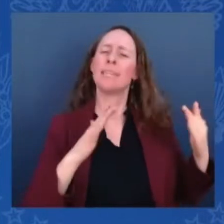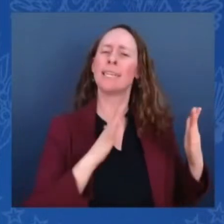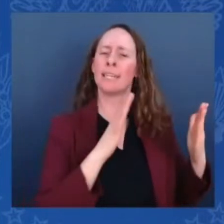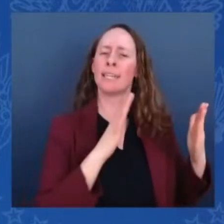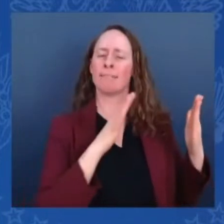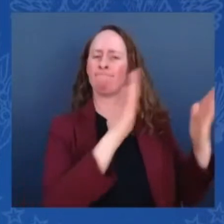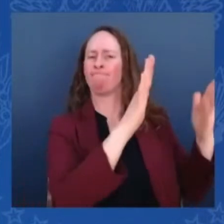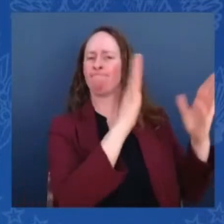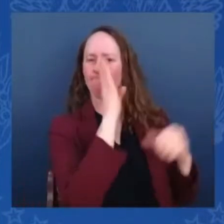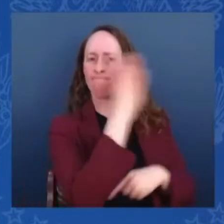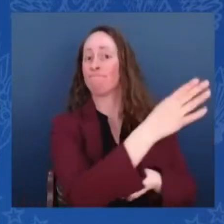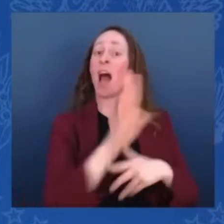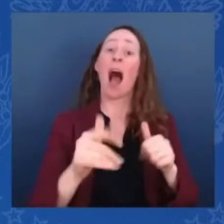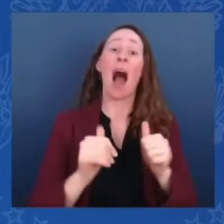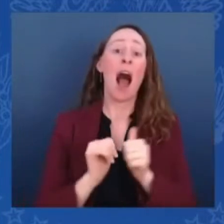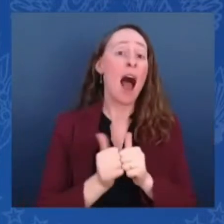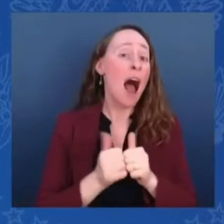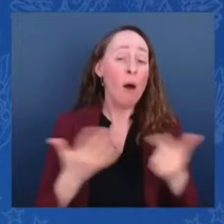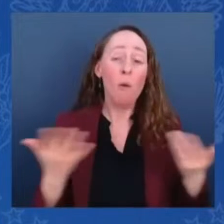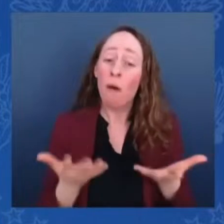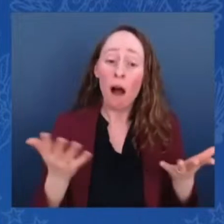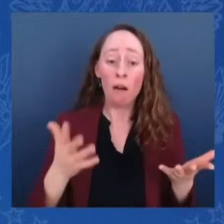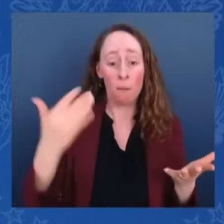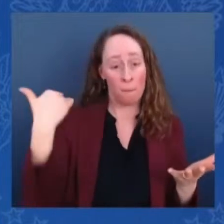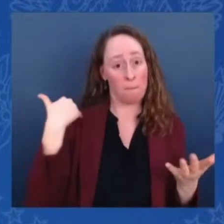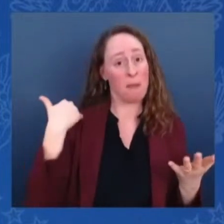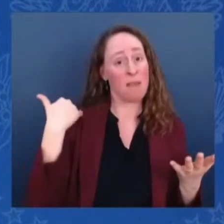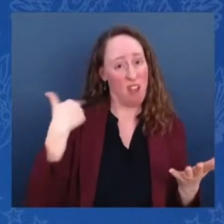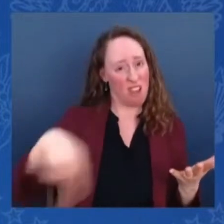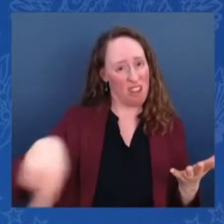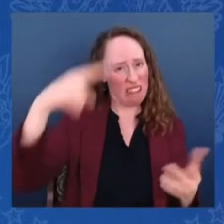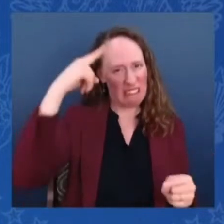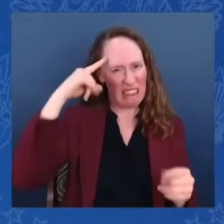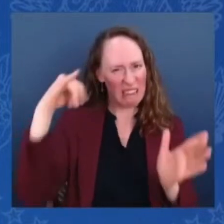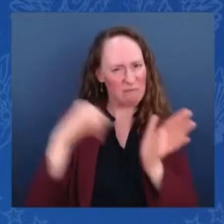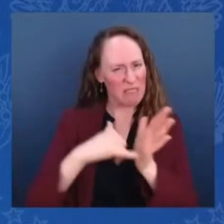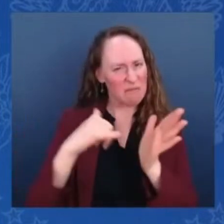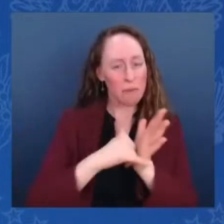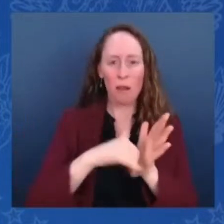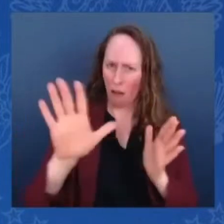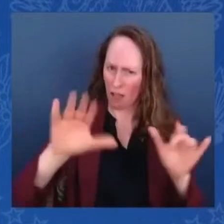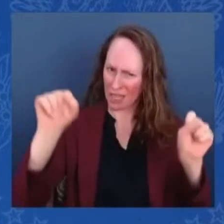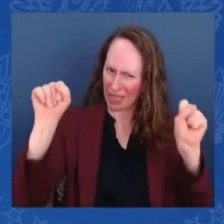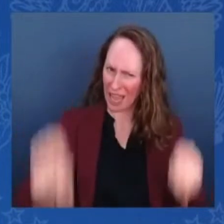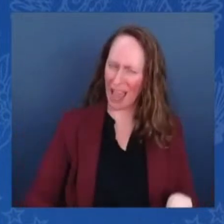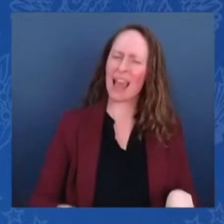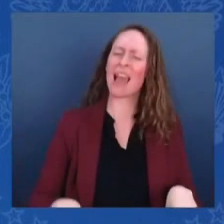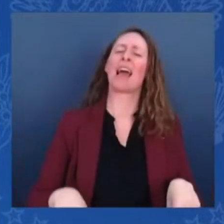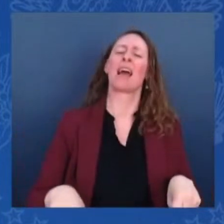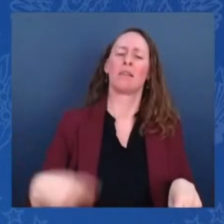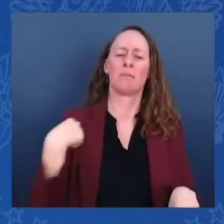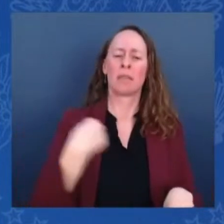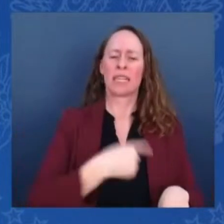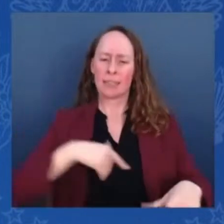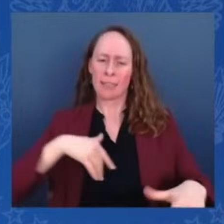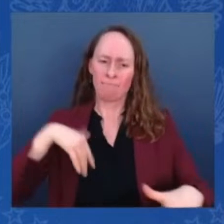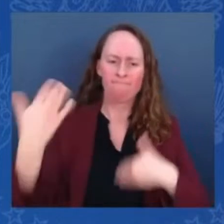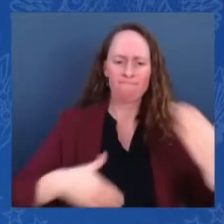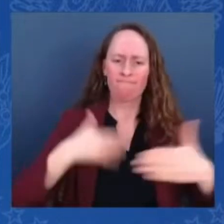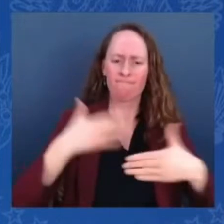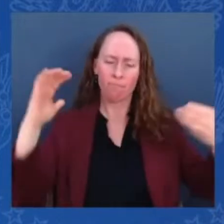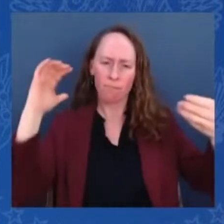was possible, to build the first ever trilateral partnership between the United States,